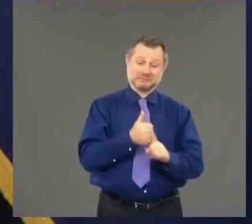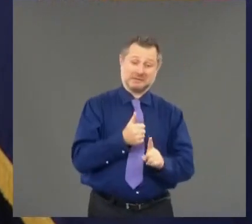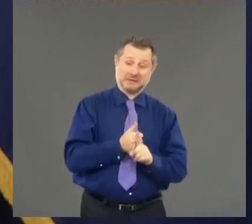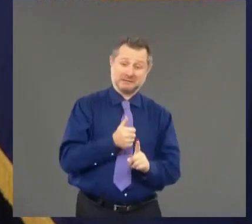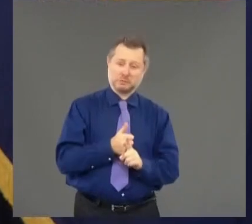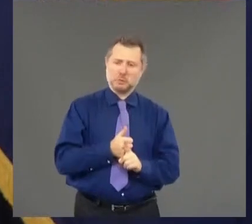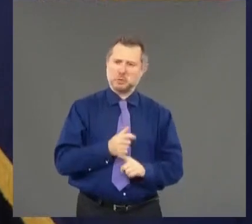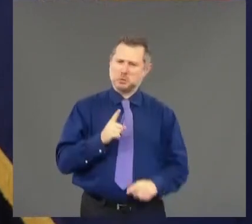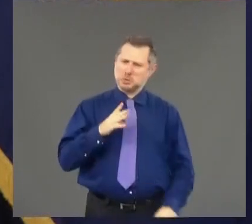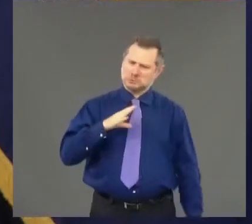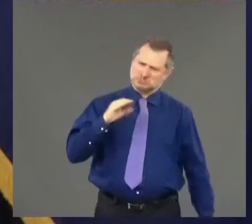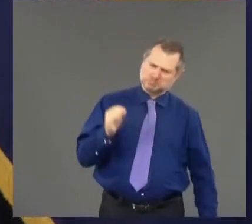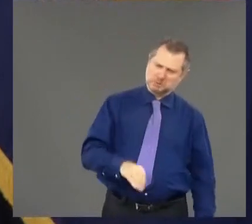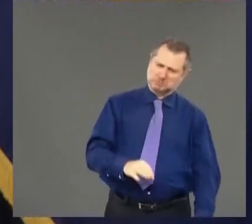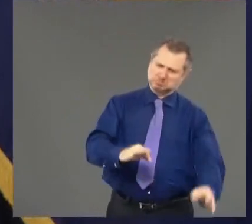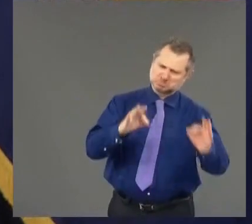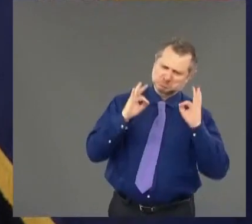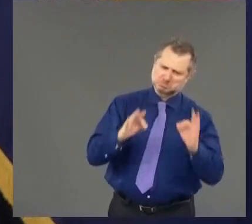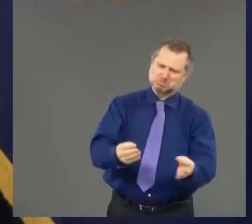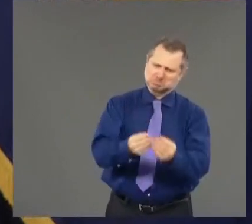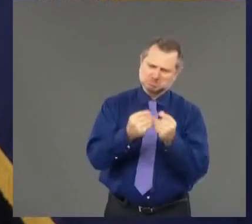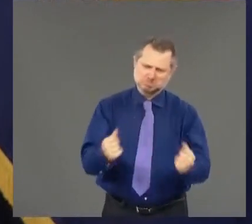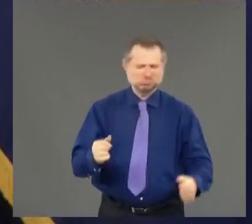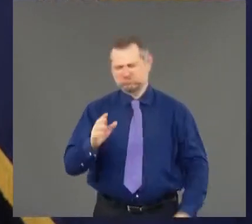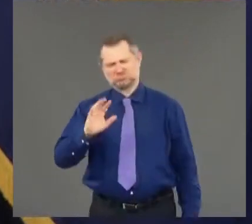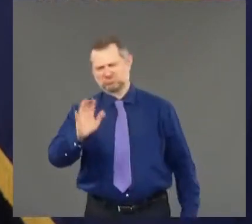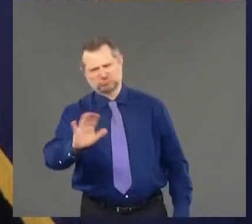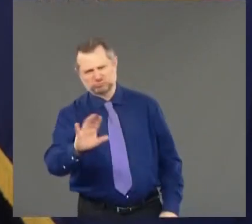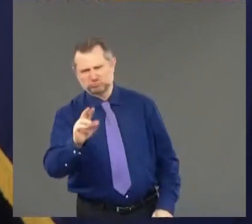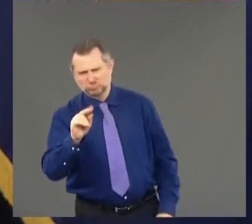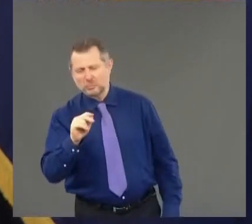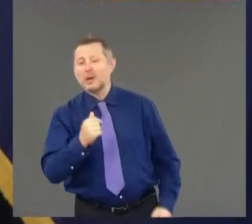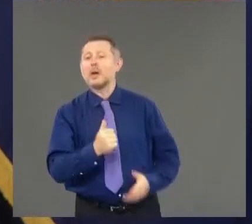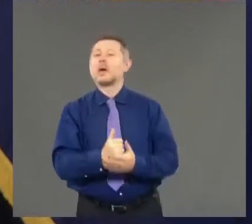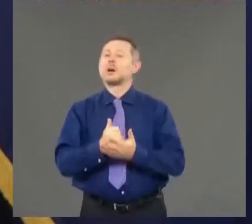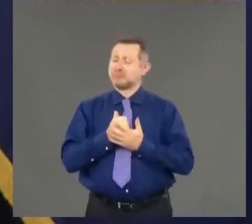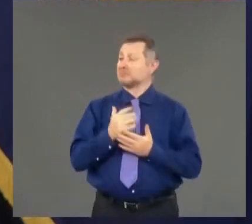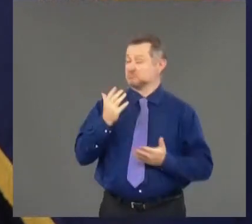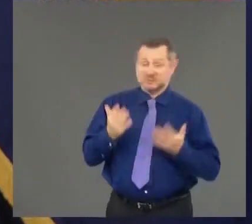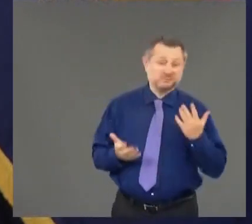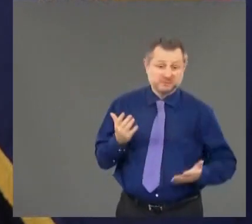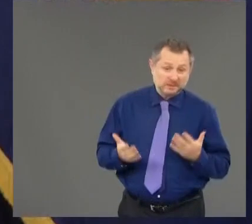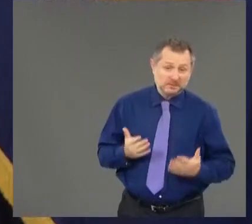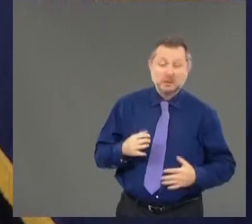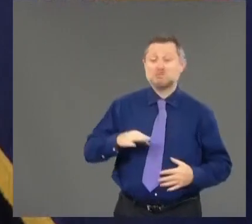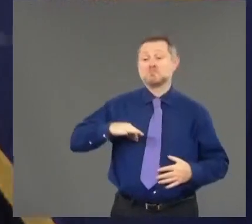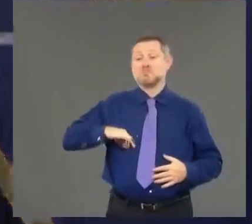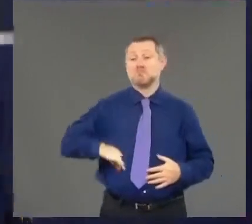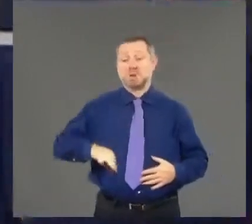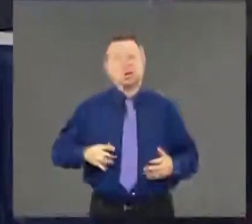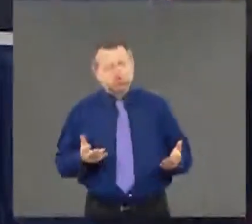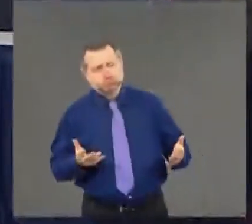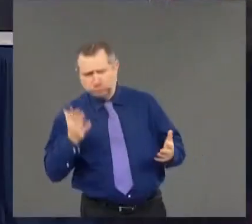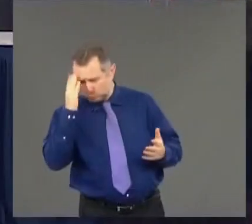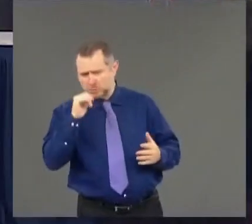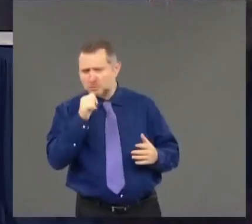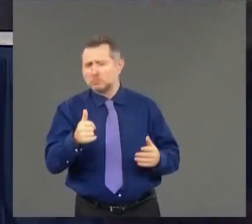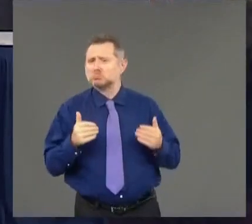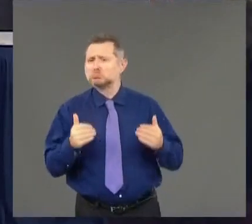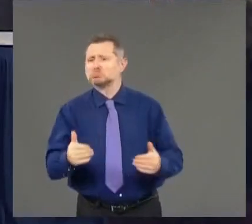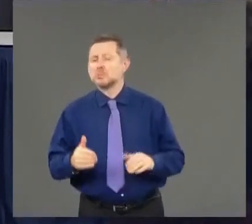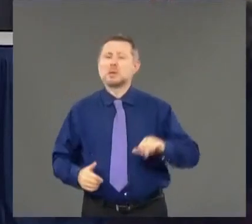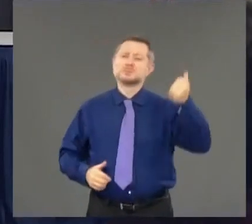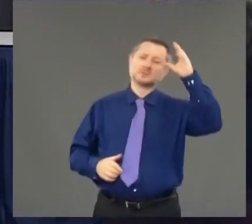end-all, but they might be beneficial, and if they might be beneficial, why not do it? Governor, just one thing